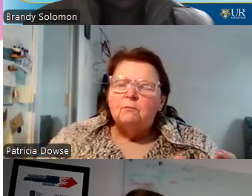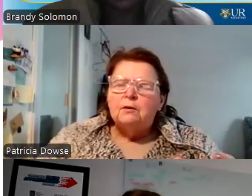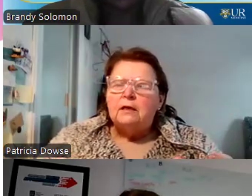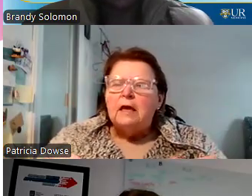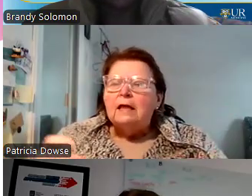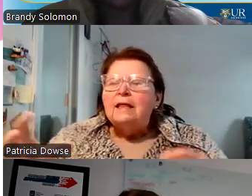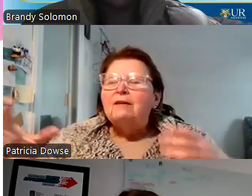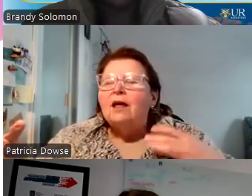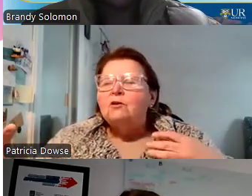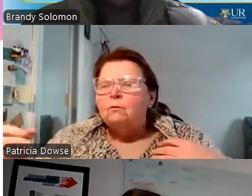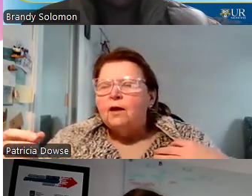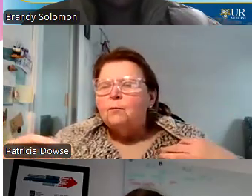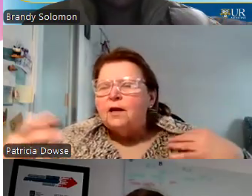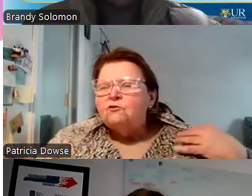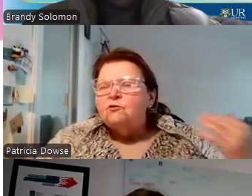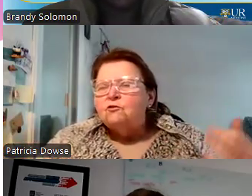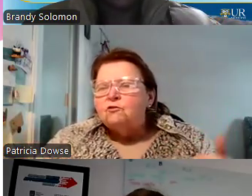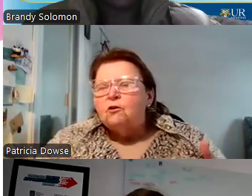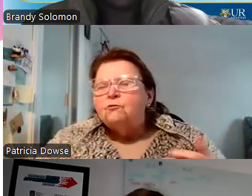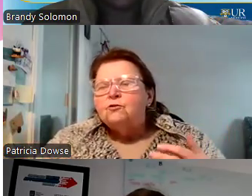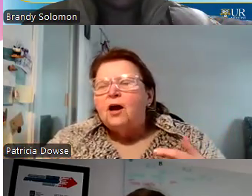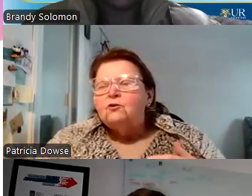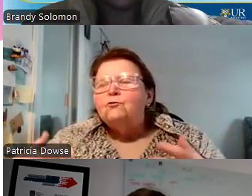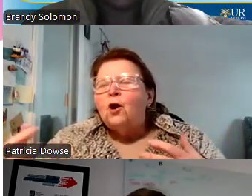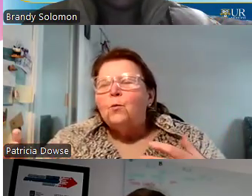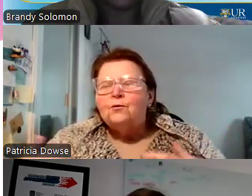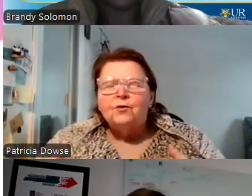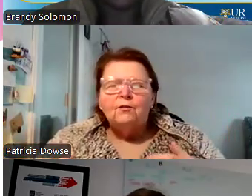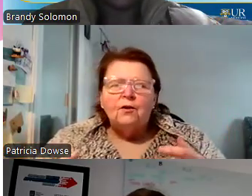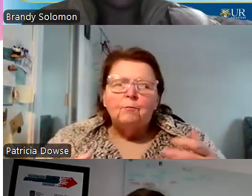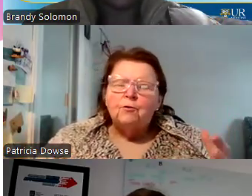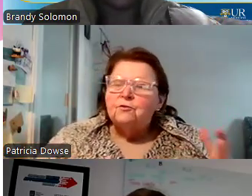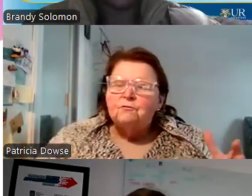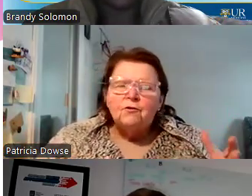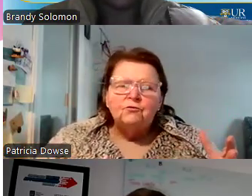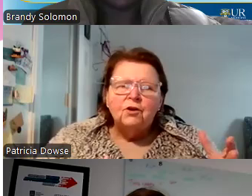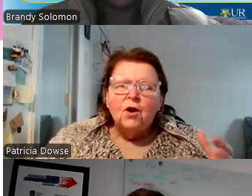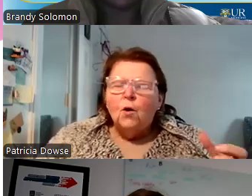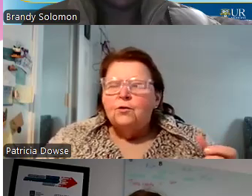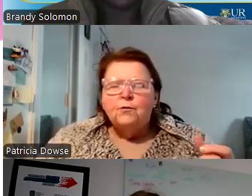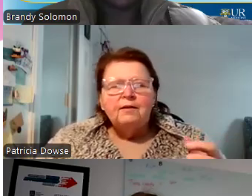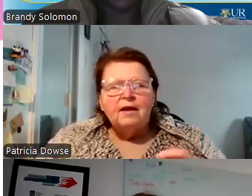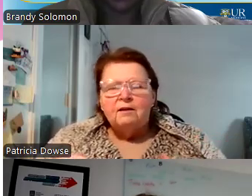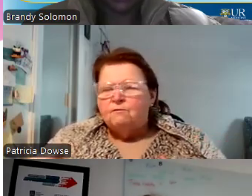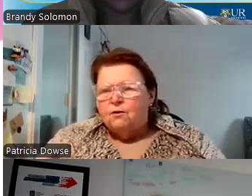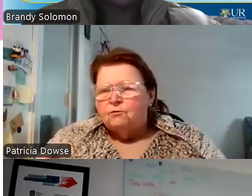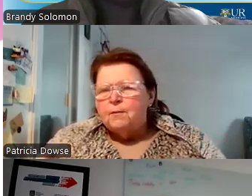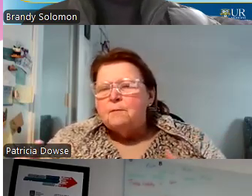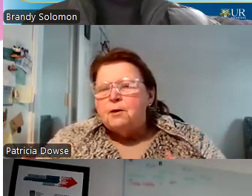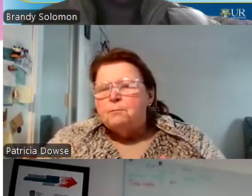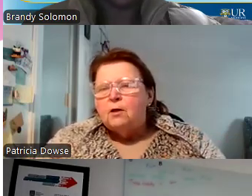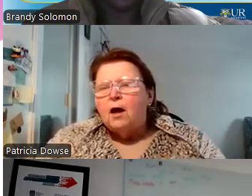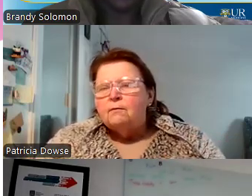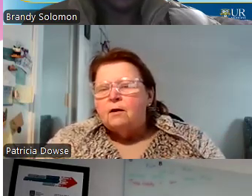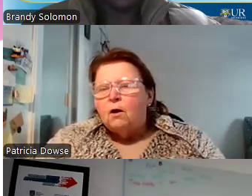a disability. They'll tell you that when they choose to disclose or not, you'll know whether or not they're a person first or their identity first.